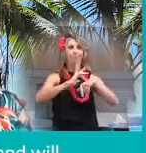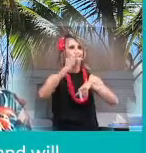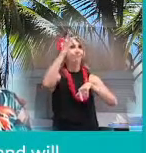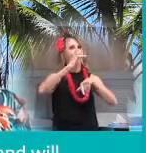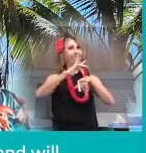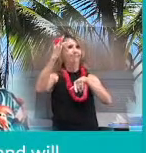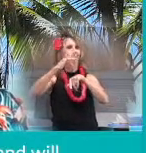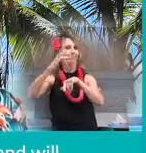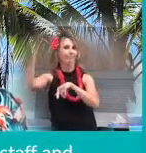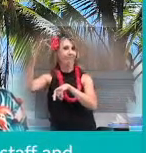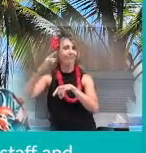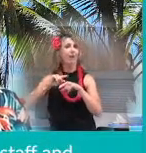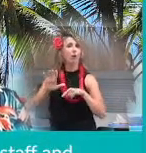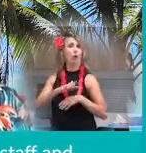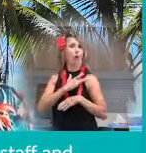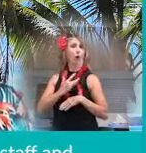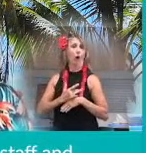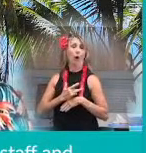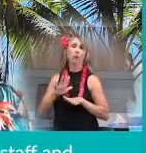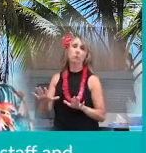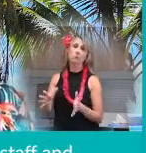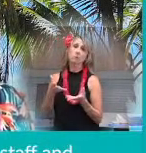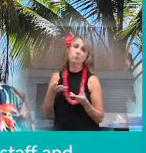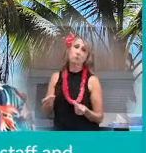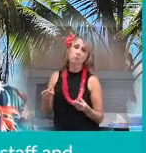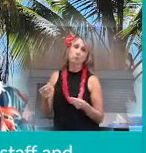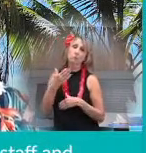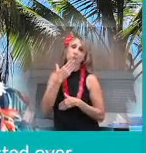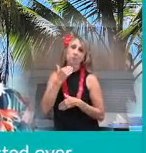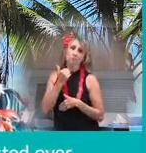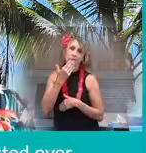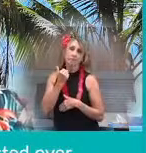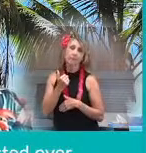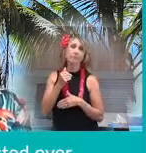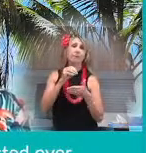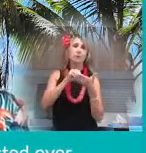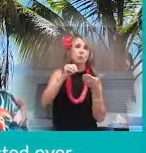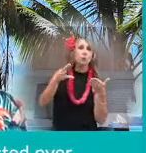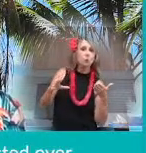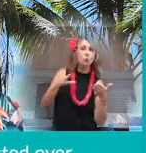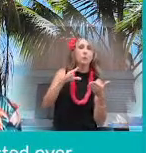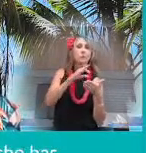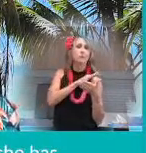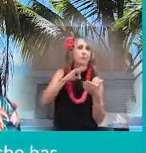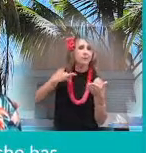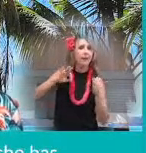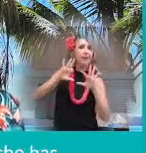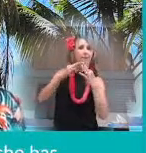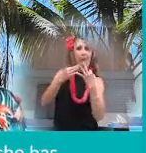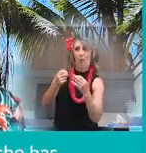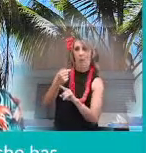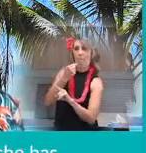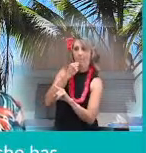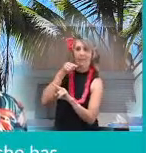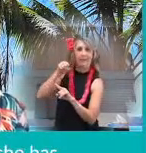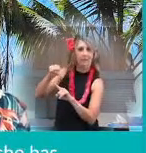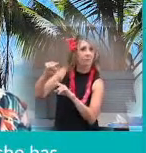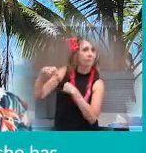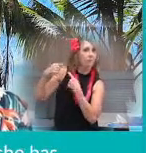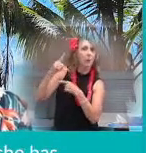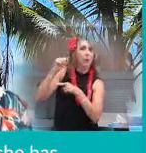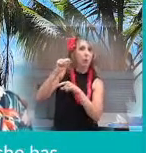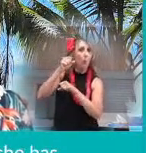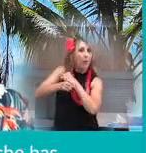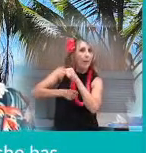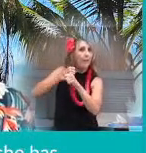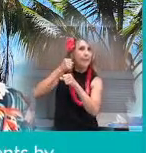also kind-hearted and will be missed by the many students, staff, and families with whom she's connected over 20 years of service to St.